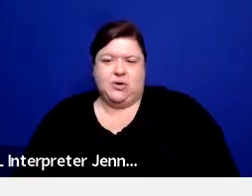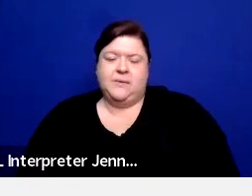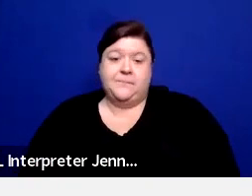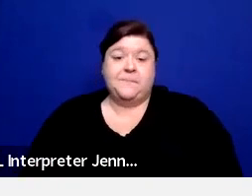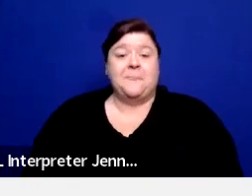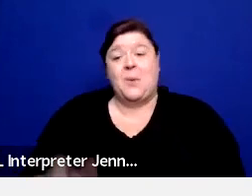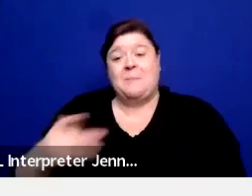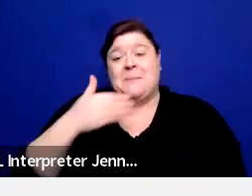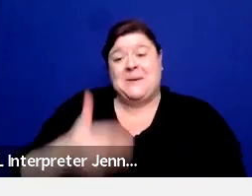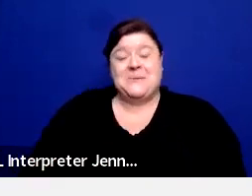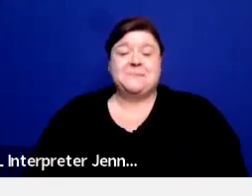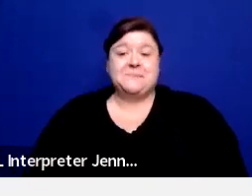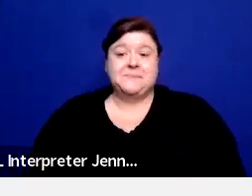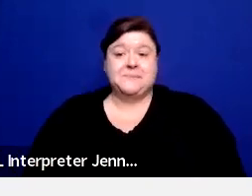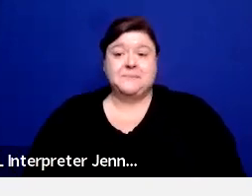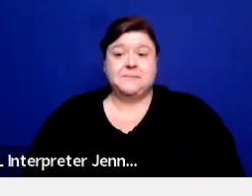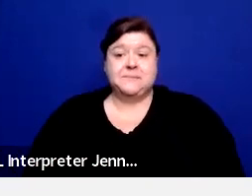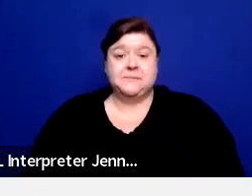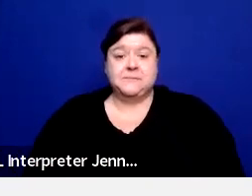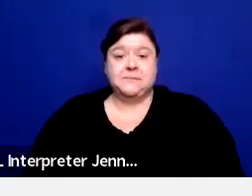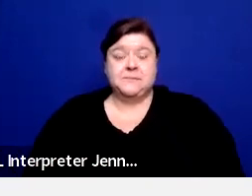Okay, thank you.